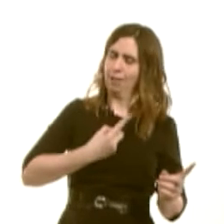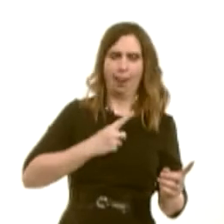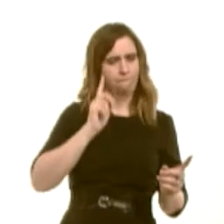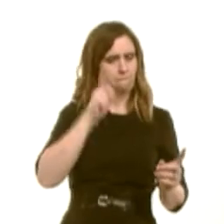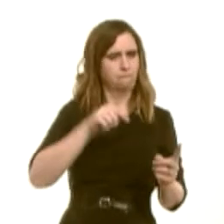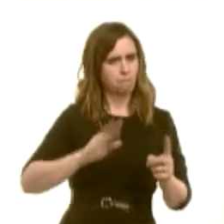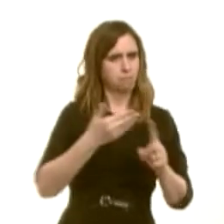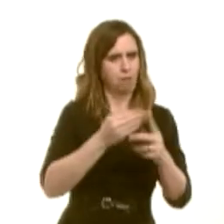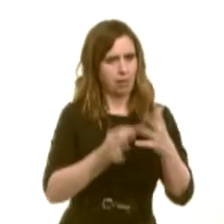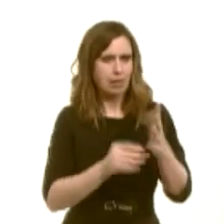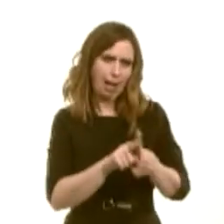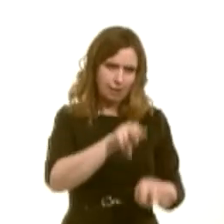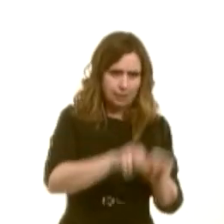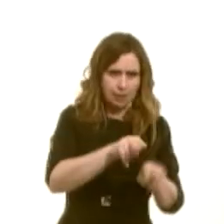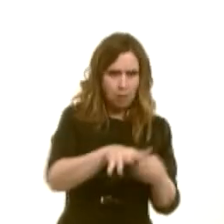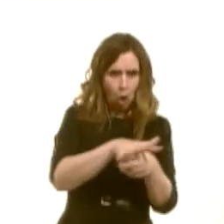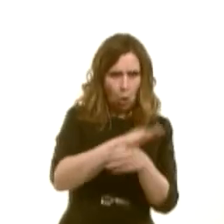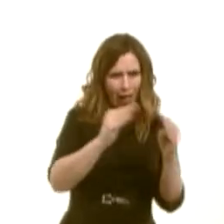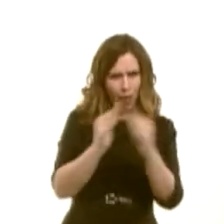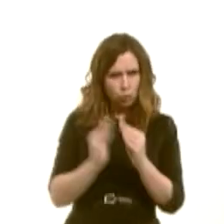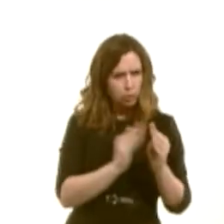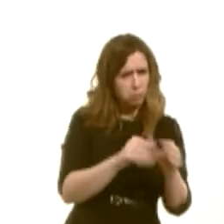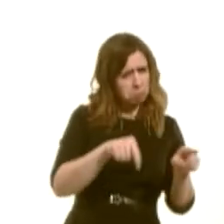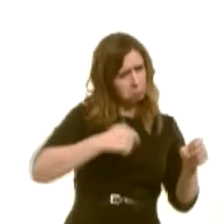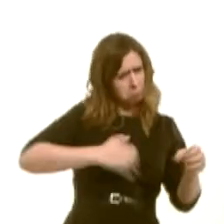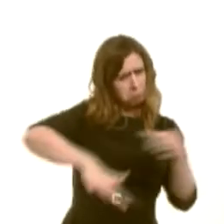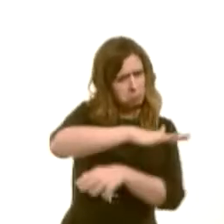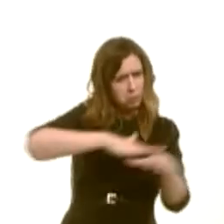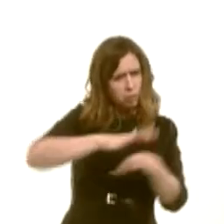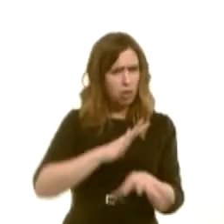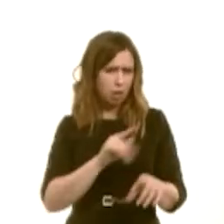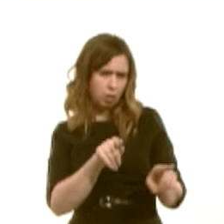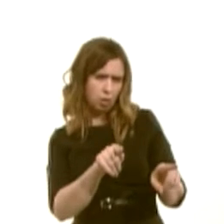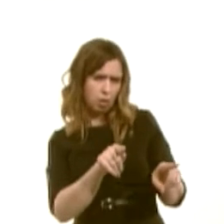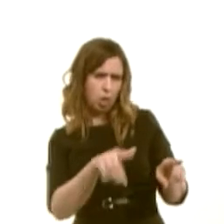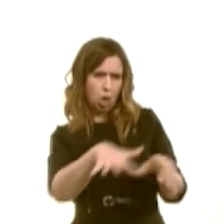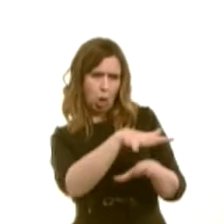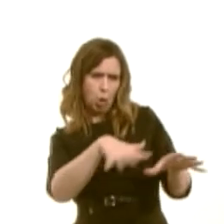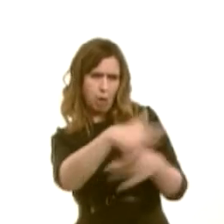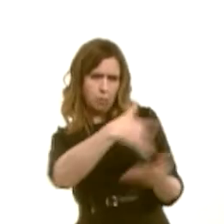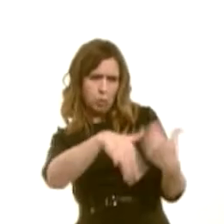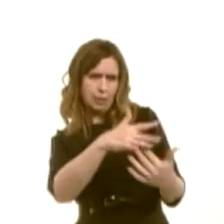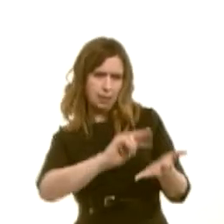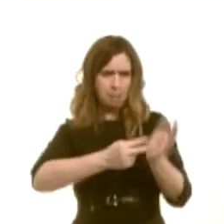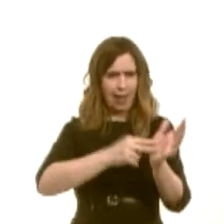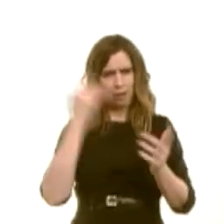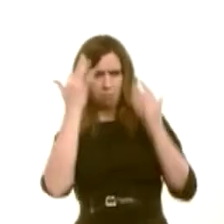out assessments of local housing need in accordance with the needs of those local communities. So the